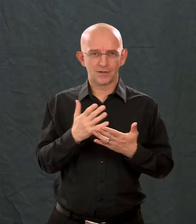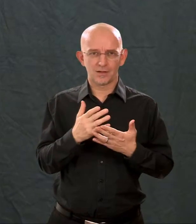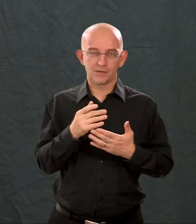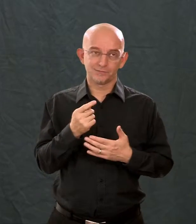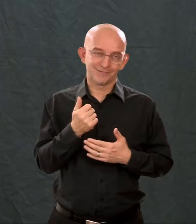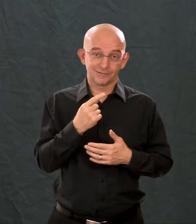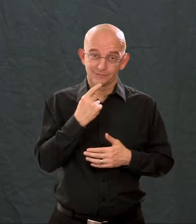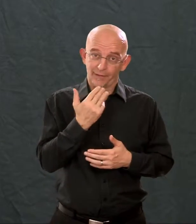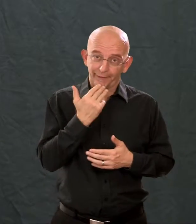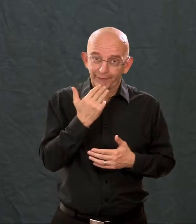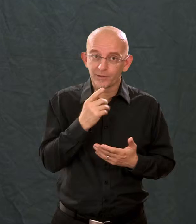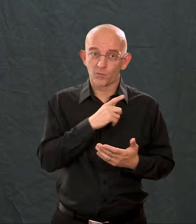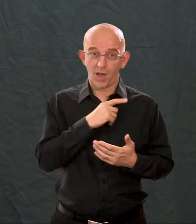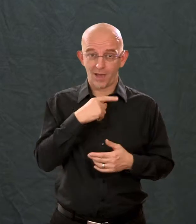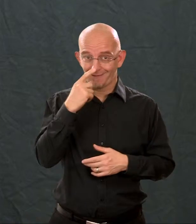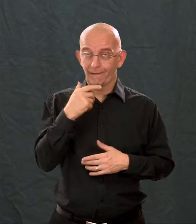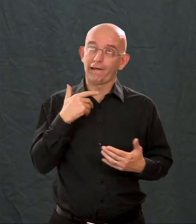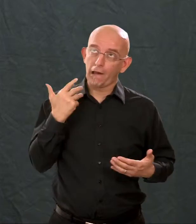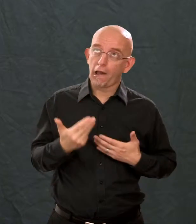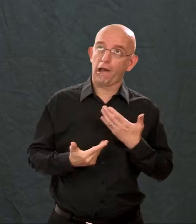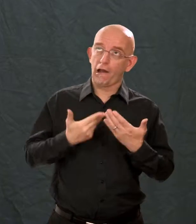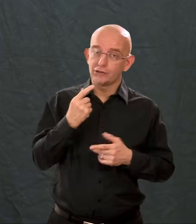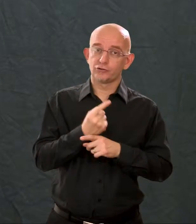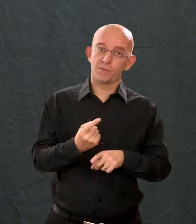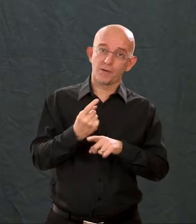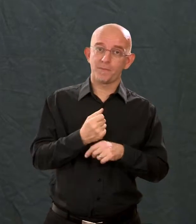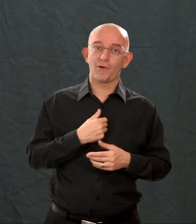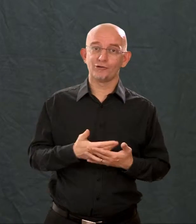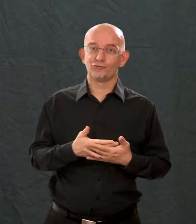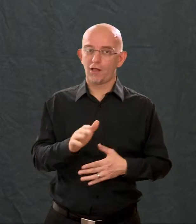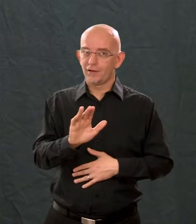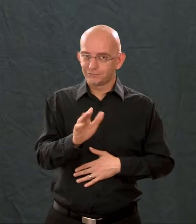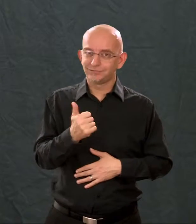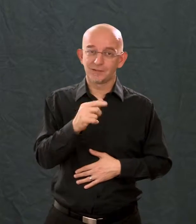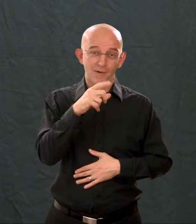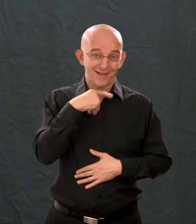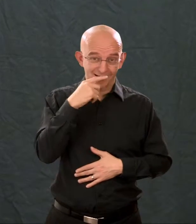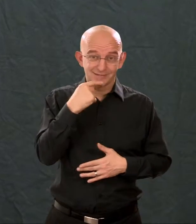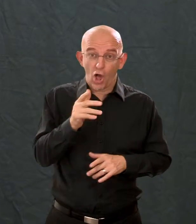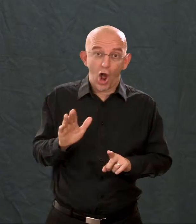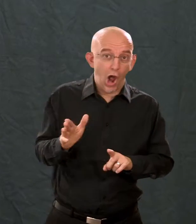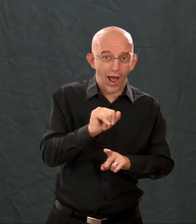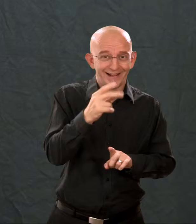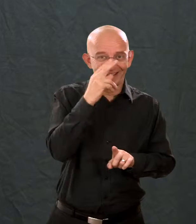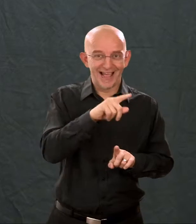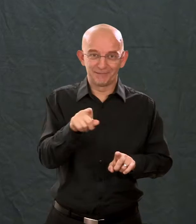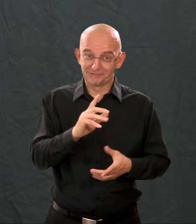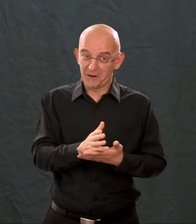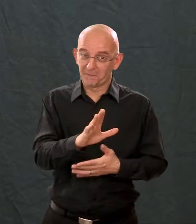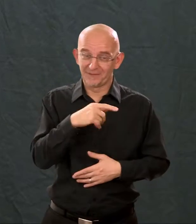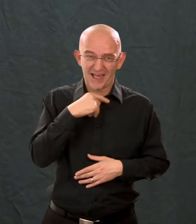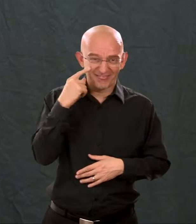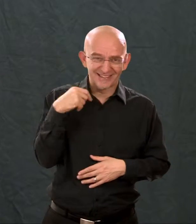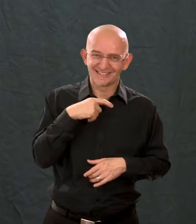I could tell you an awful lot about my dolls. I could tell you all of their names, actually. I think I still remember all of their names.